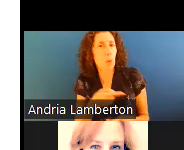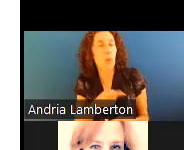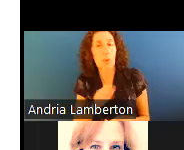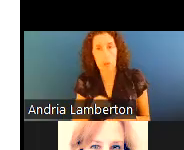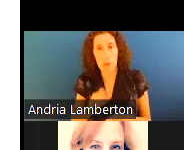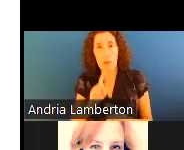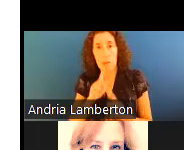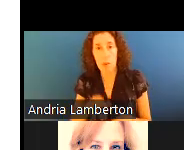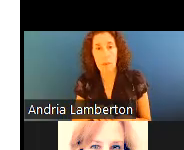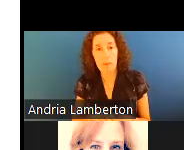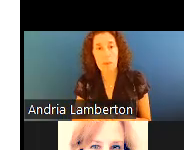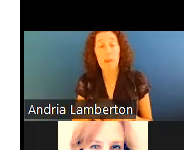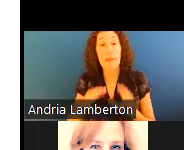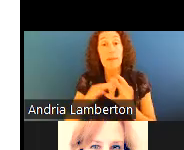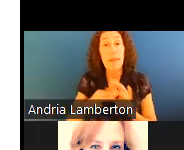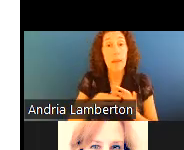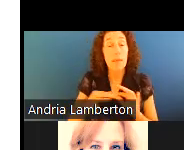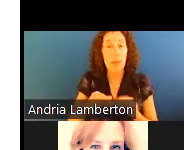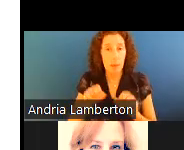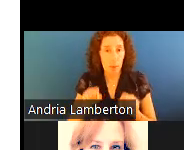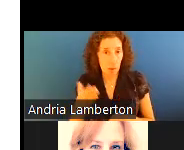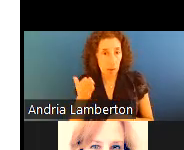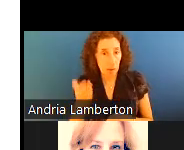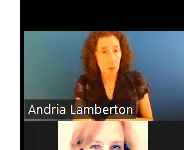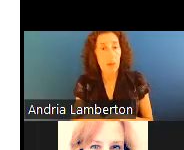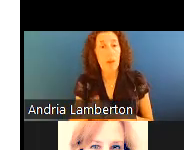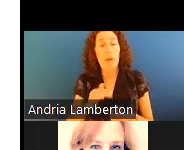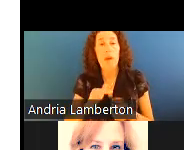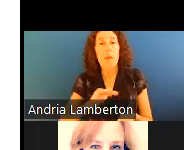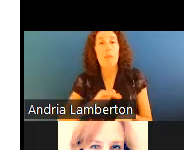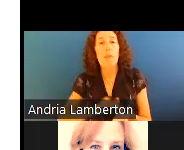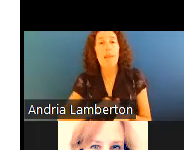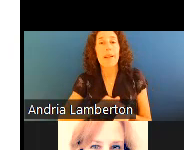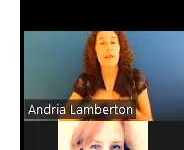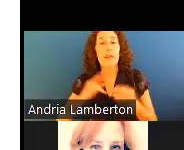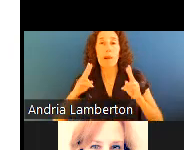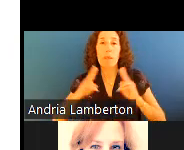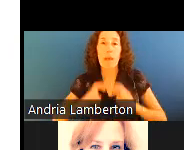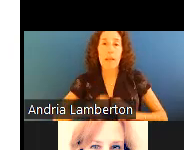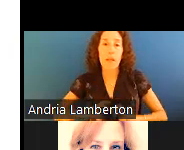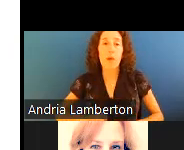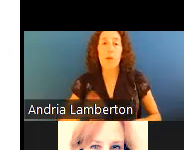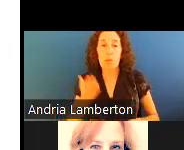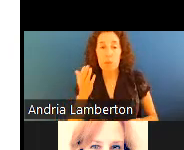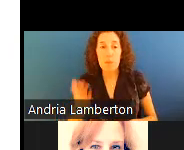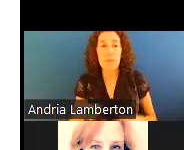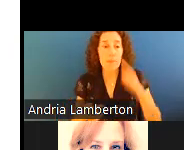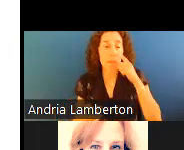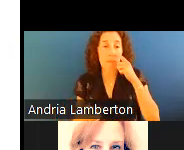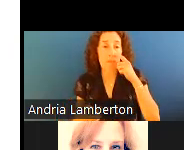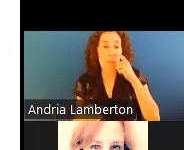Medical records, other physical evidence that can include all sorts of things. Often it could be broken property,